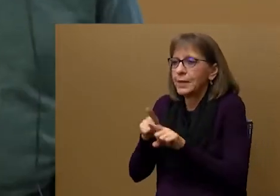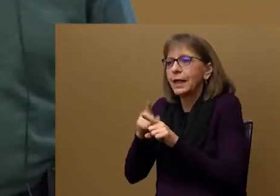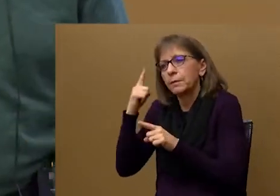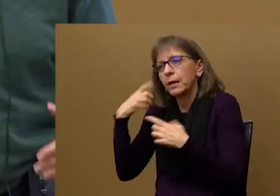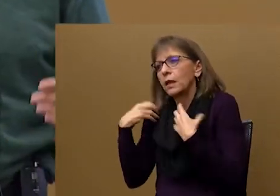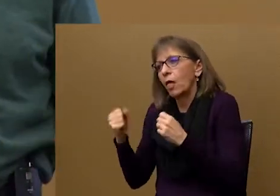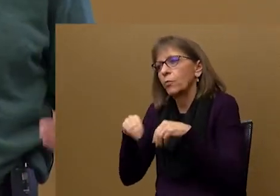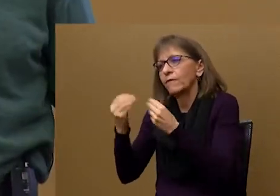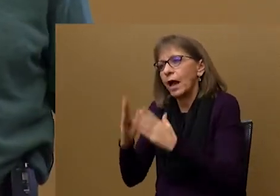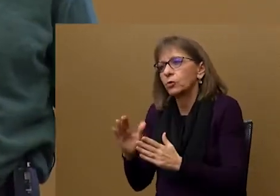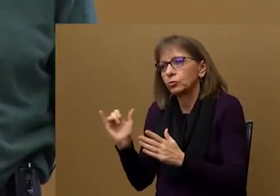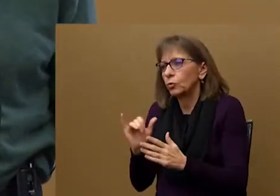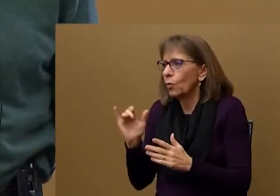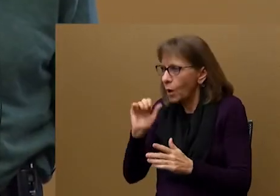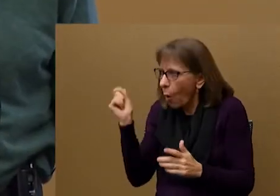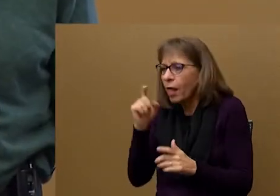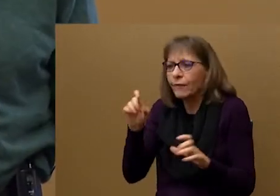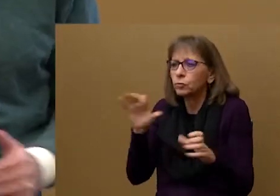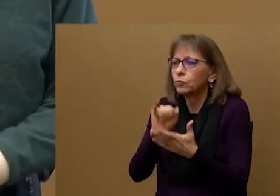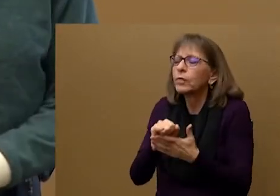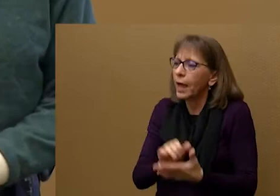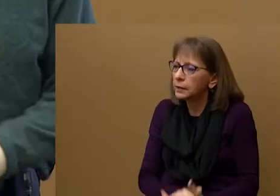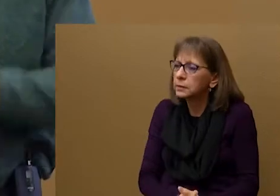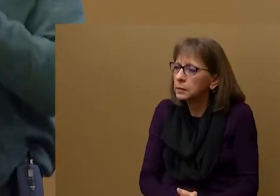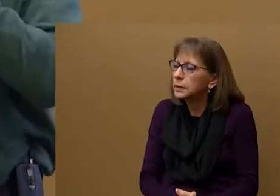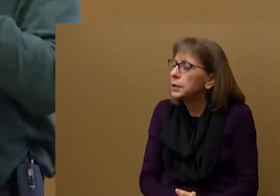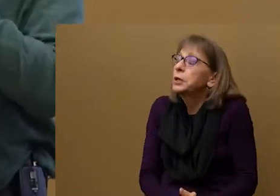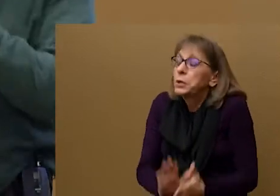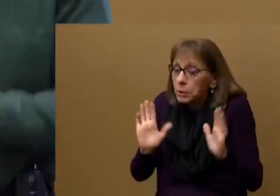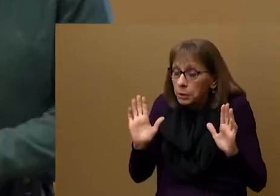have, because we all have to do it.